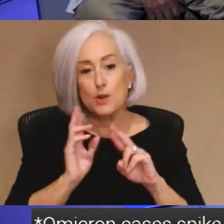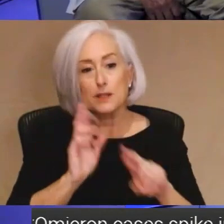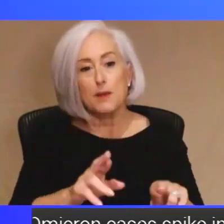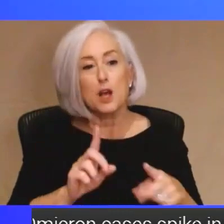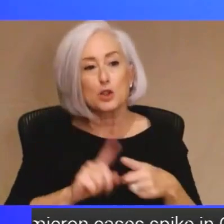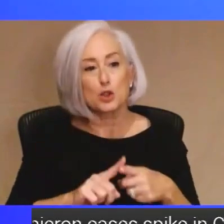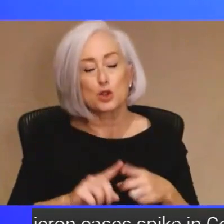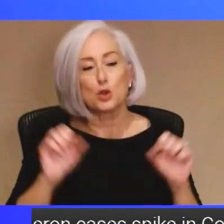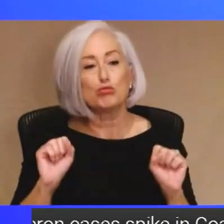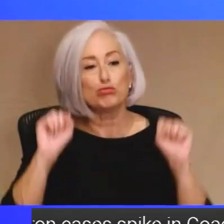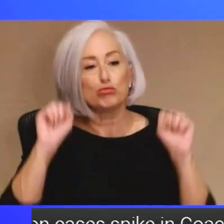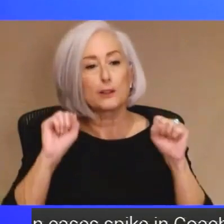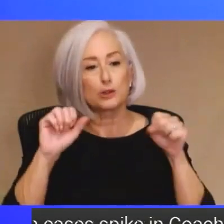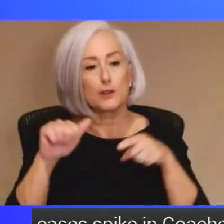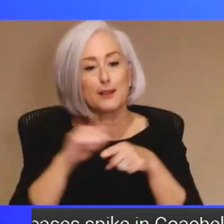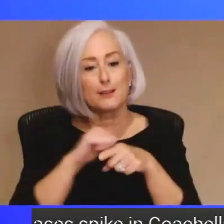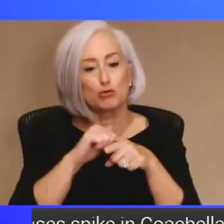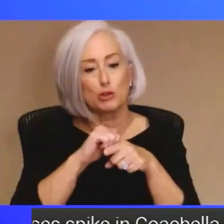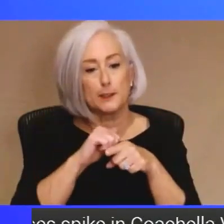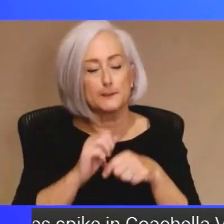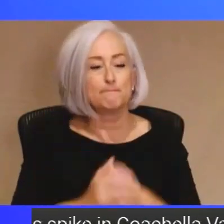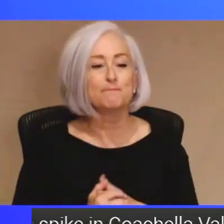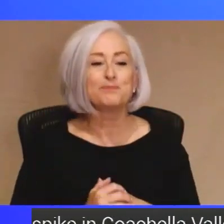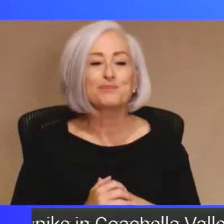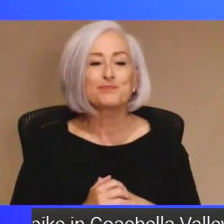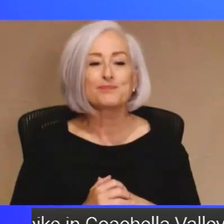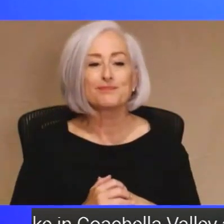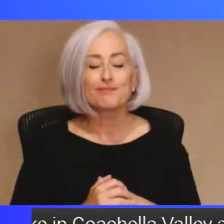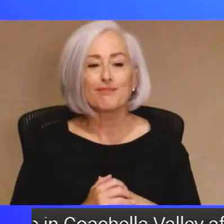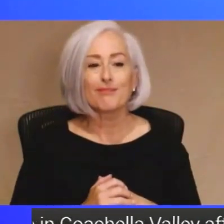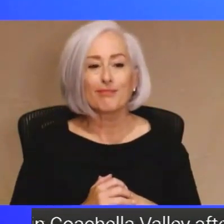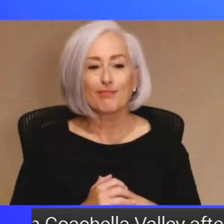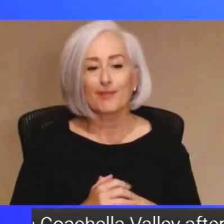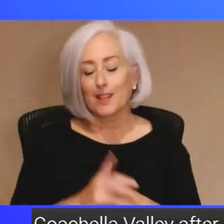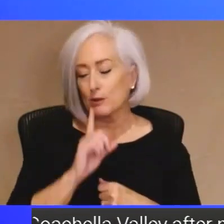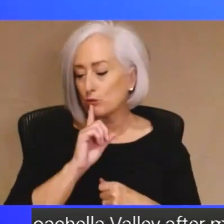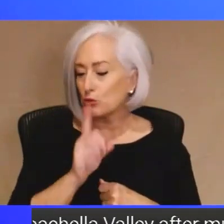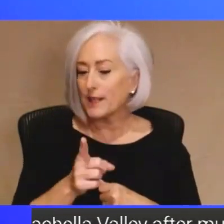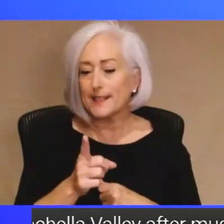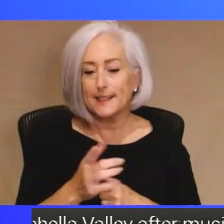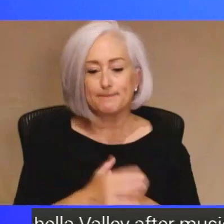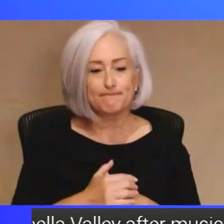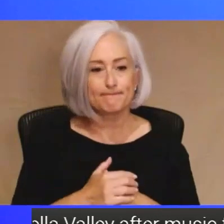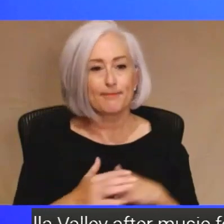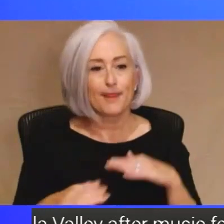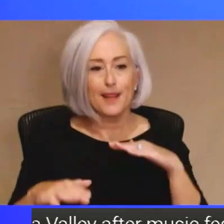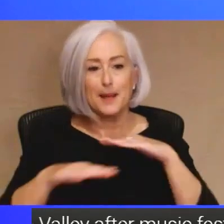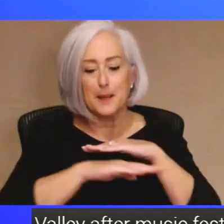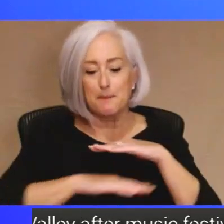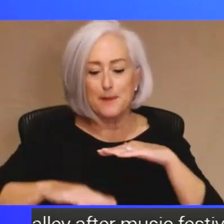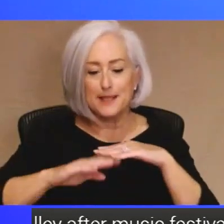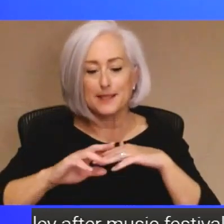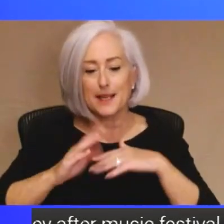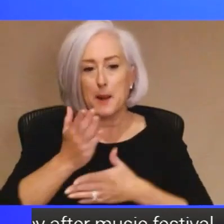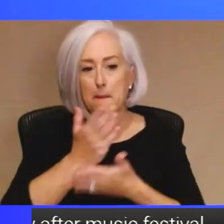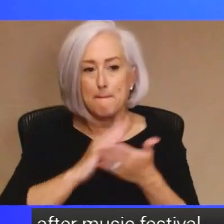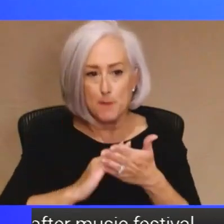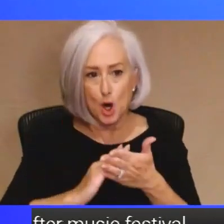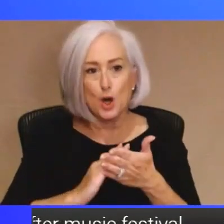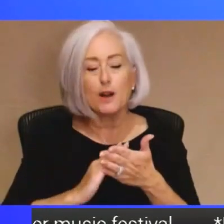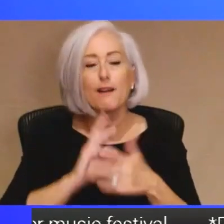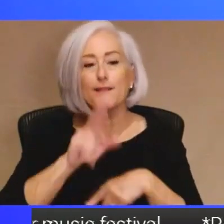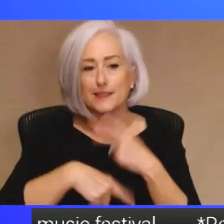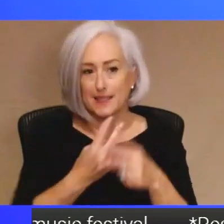Yeah. So it really is a fundamental part of type 2 diabetes to exercise. And having said